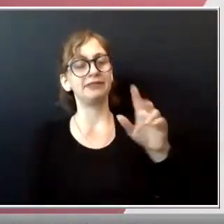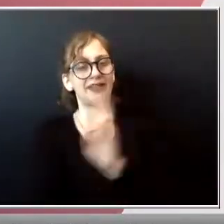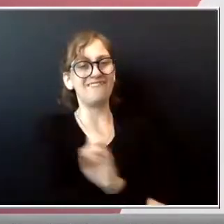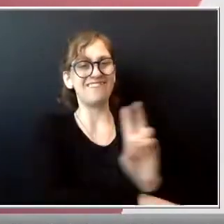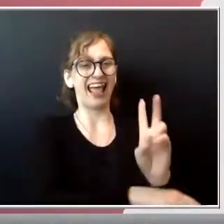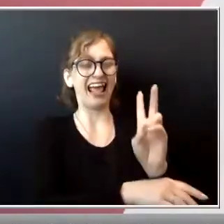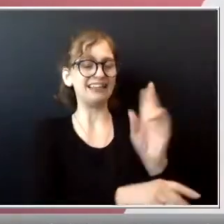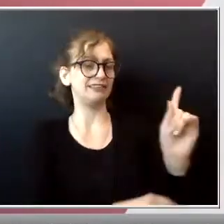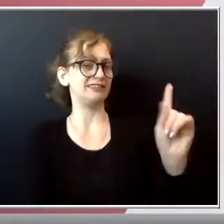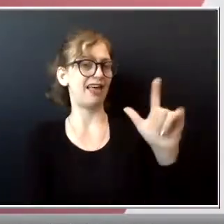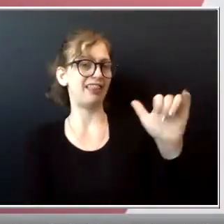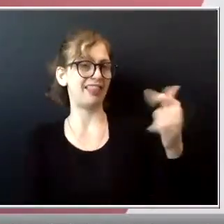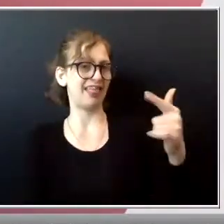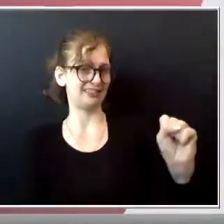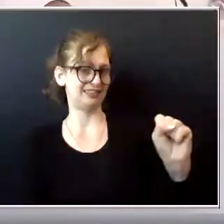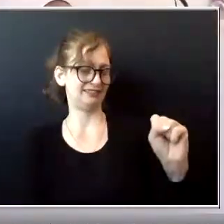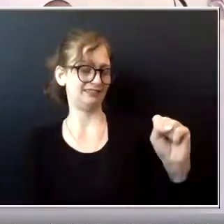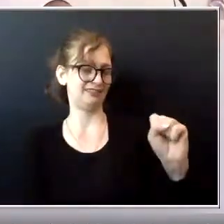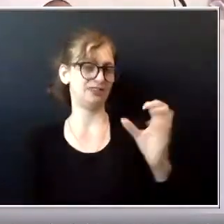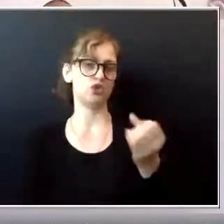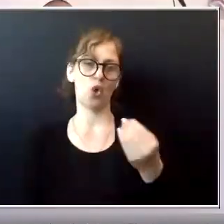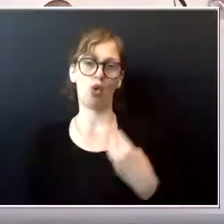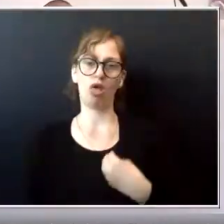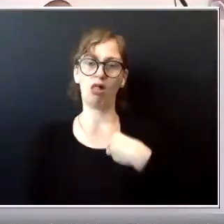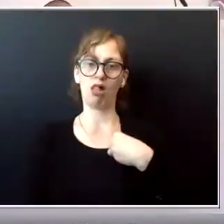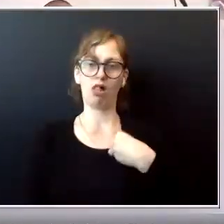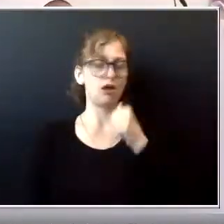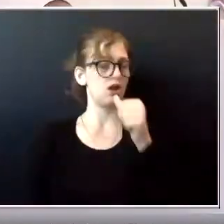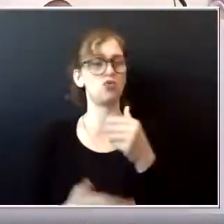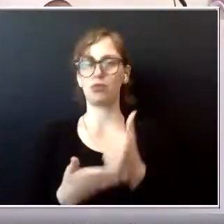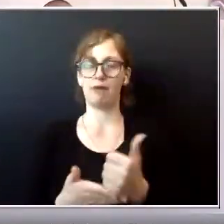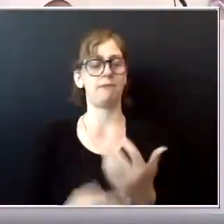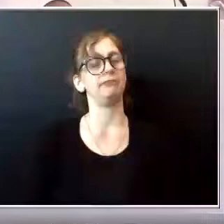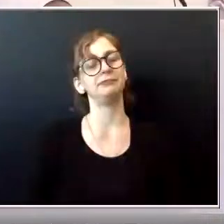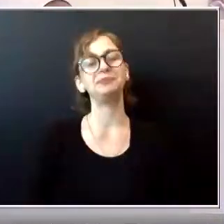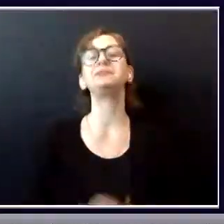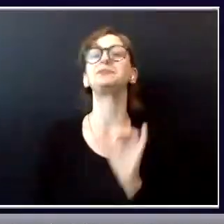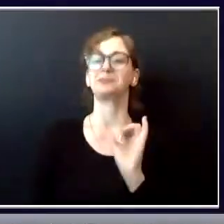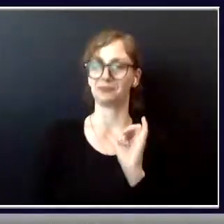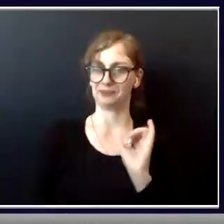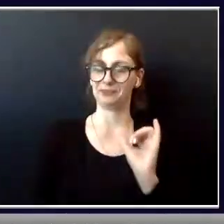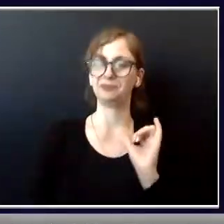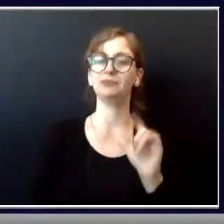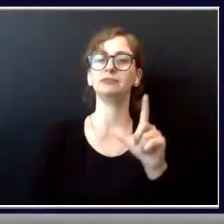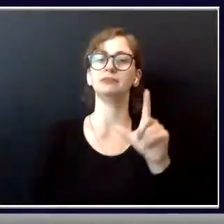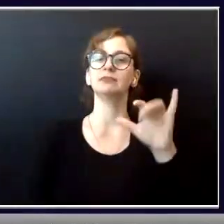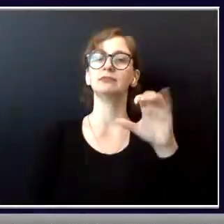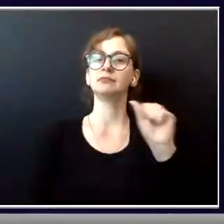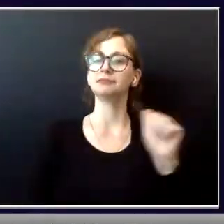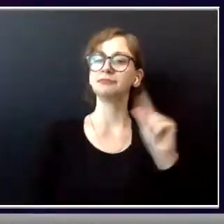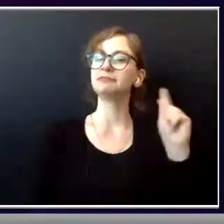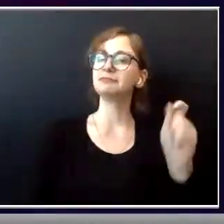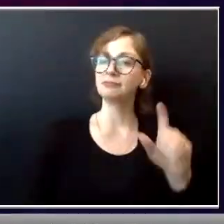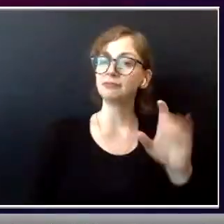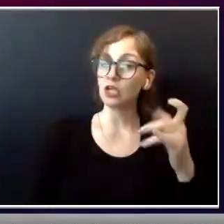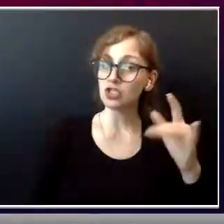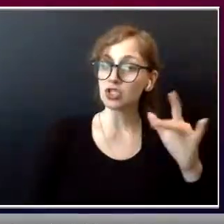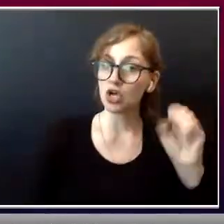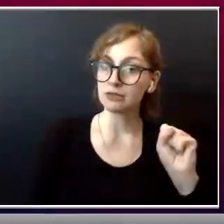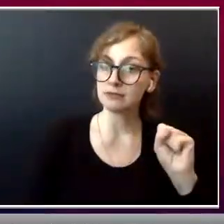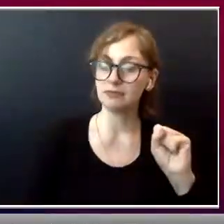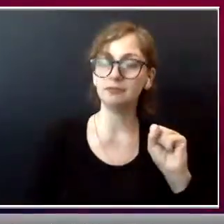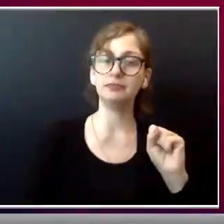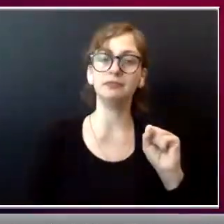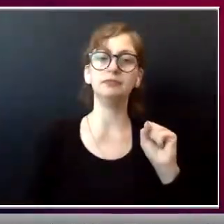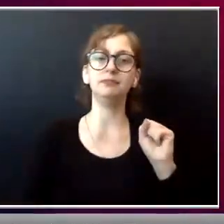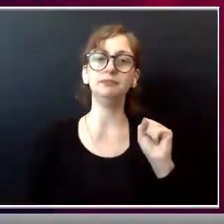would not prevent those blood clots. Oh, okay. And Lisa has a question for Charles. Charles, Lisa wants to know if you